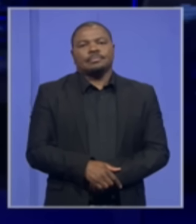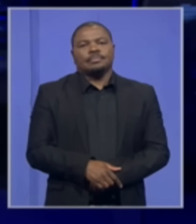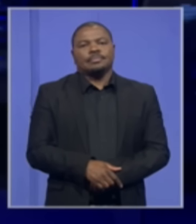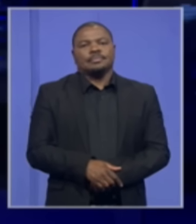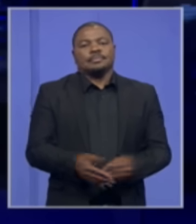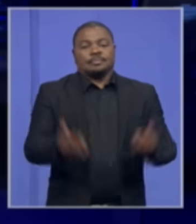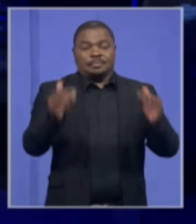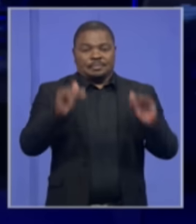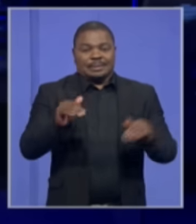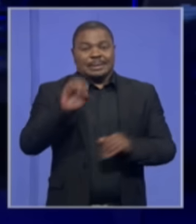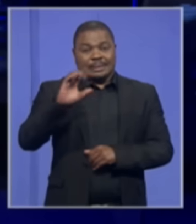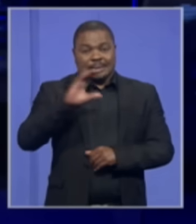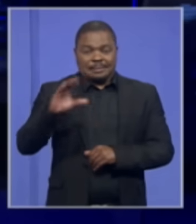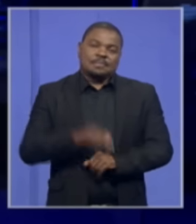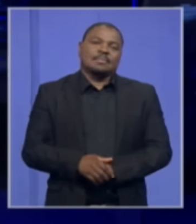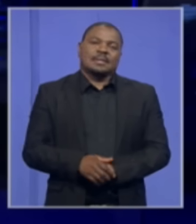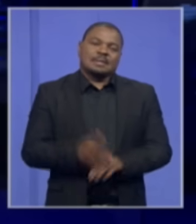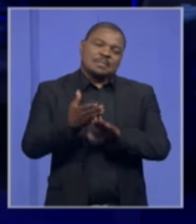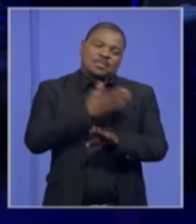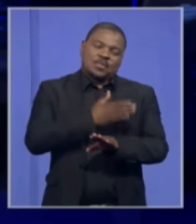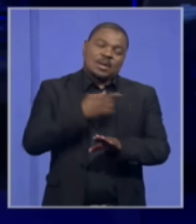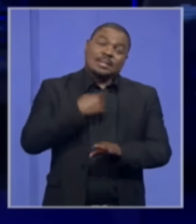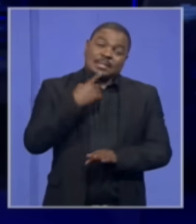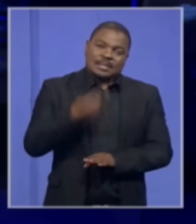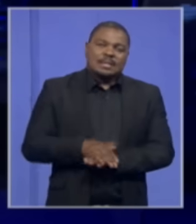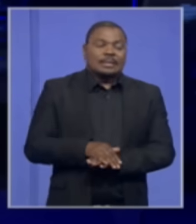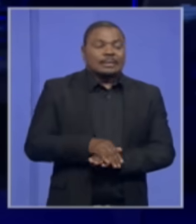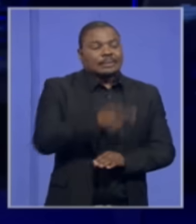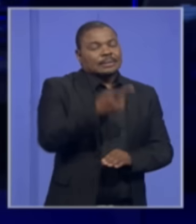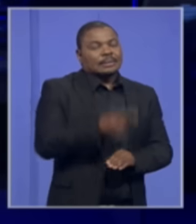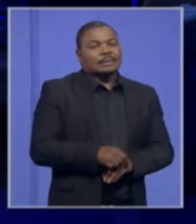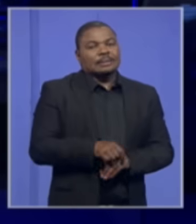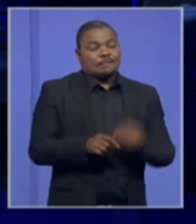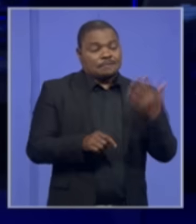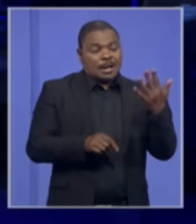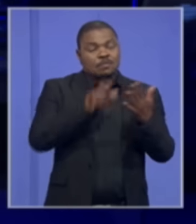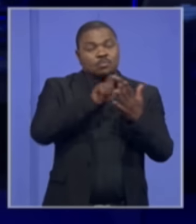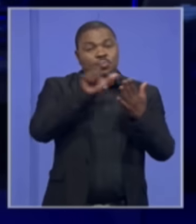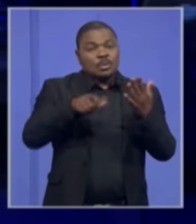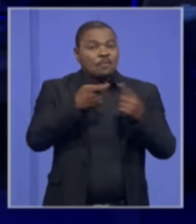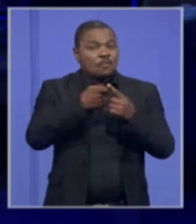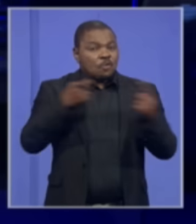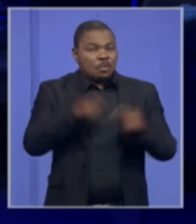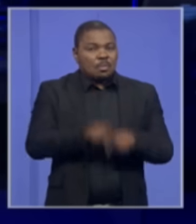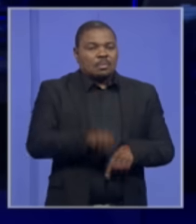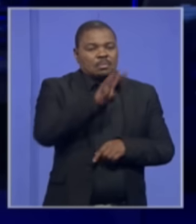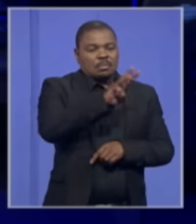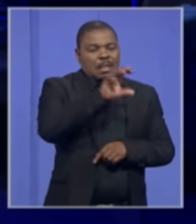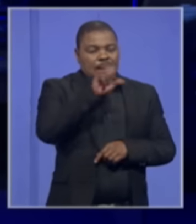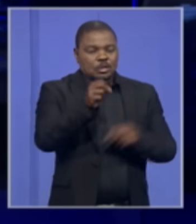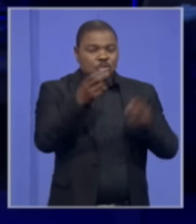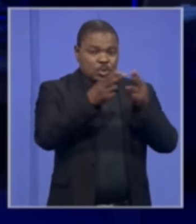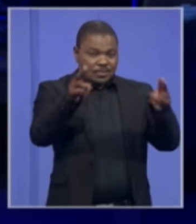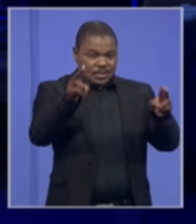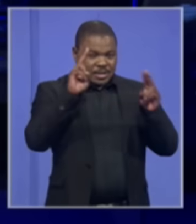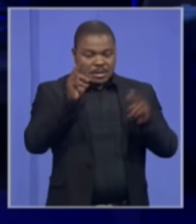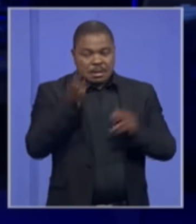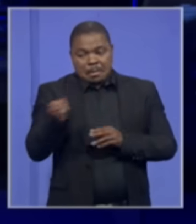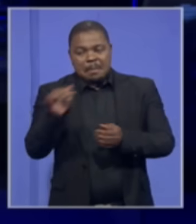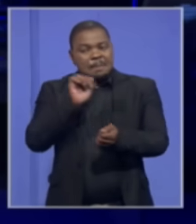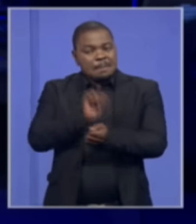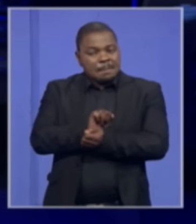Mujwale re fetela Eastern Cape jwalo ka ke hlalositse teng re fumana hore baithuti ba bahlano ba University ya Walter Sisulu ba lokollotswe ka beile diranta tse